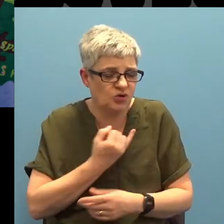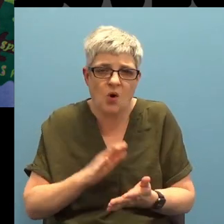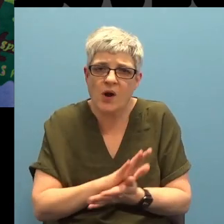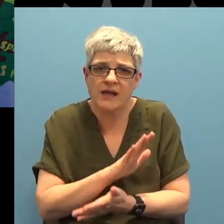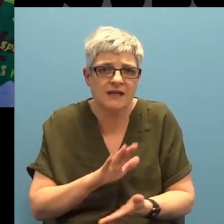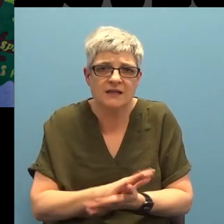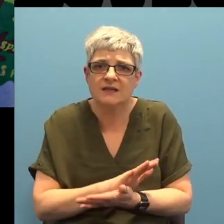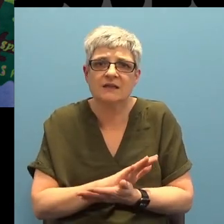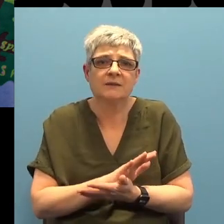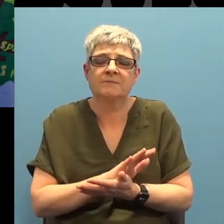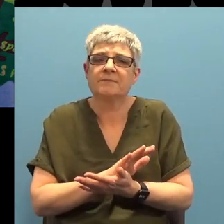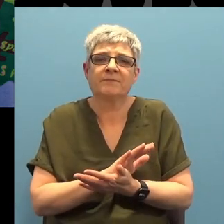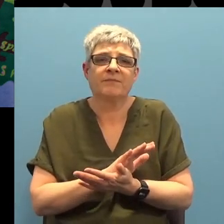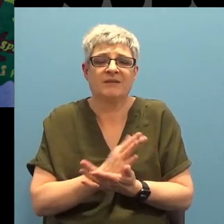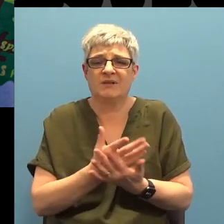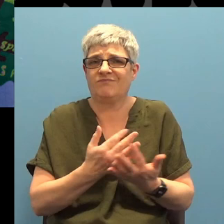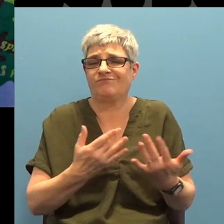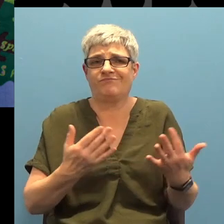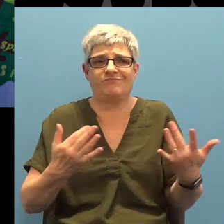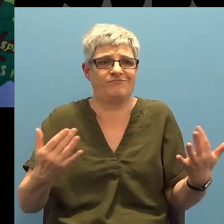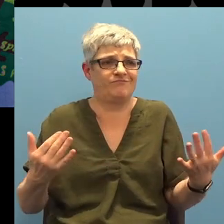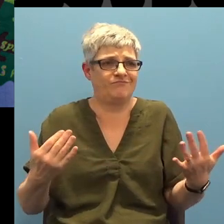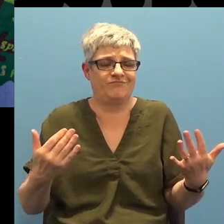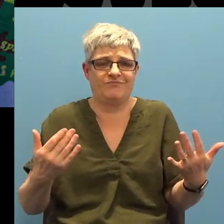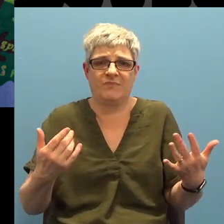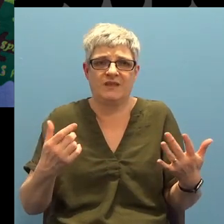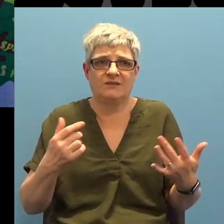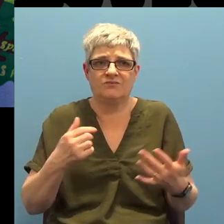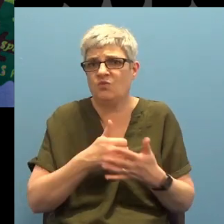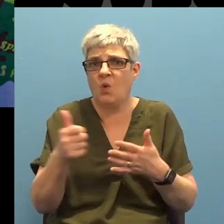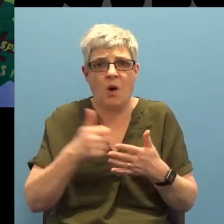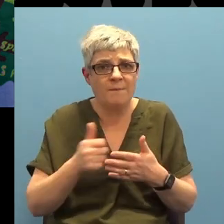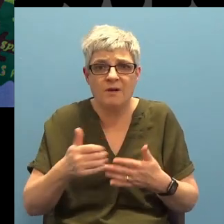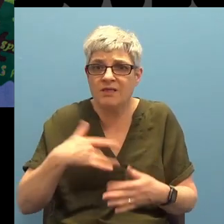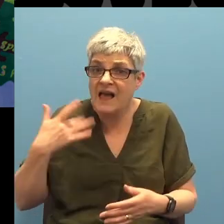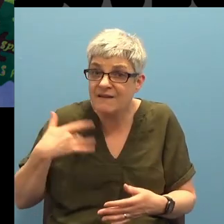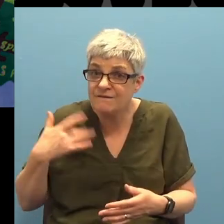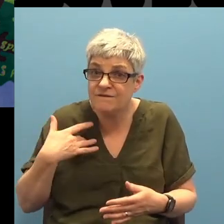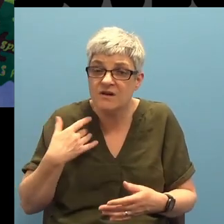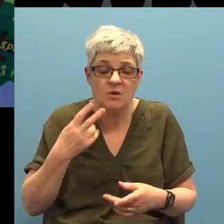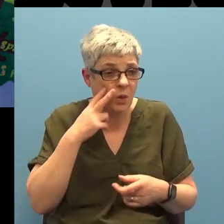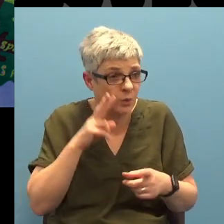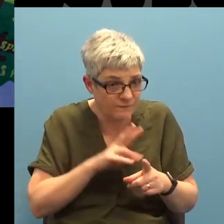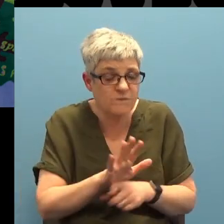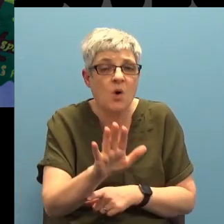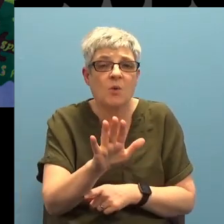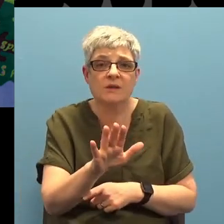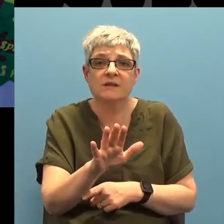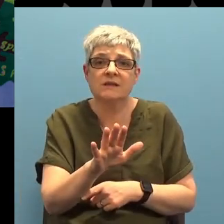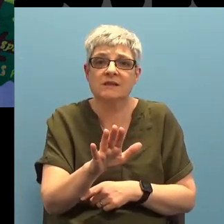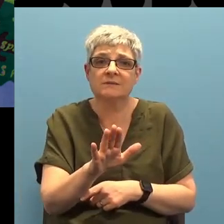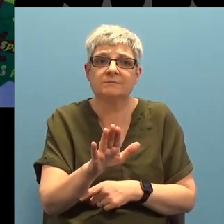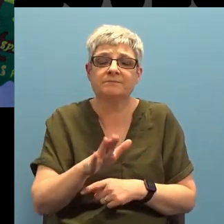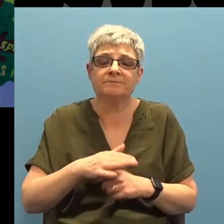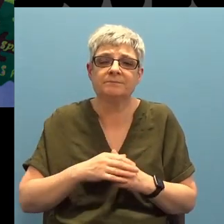been so much part of life or so much what they had been looking forward to.